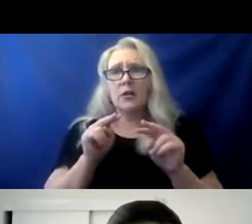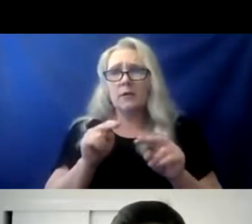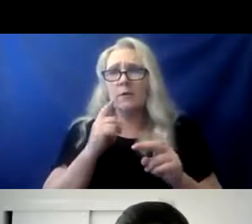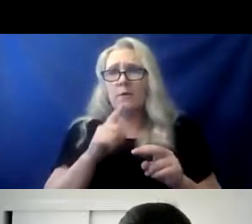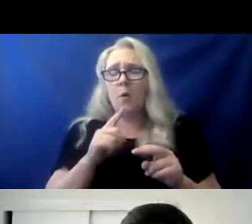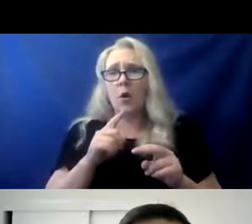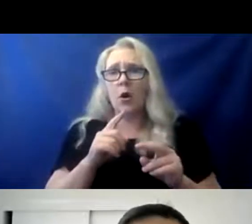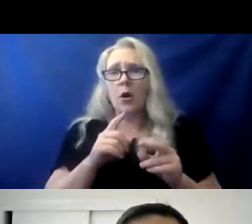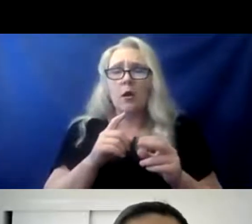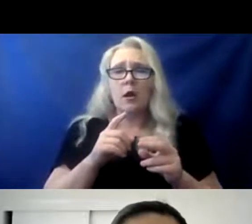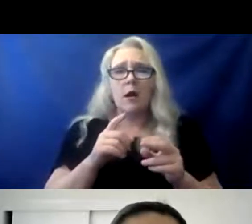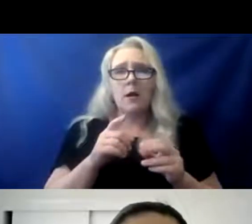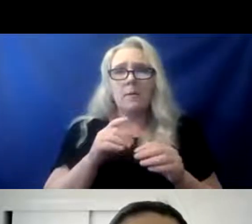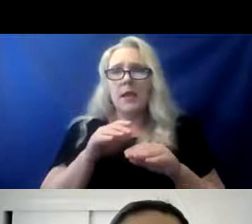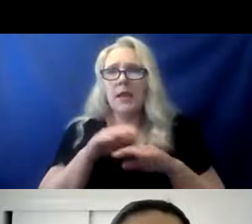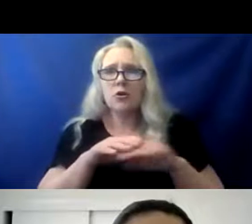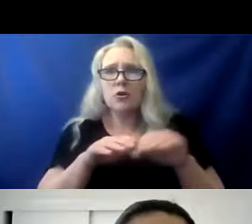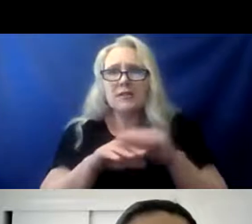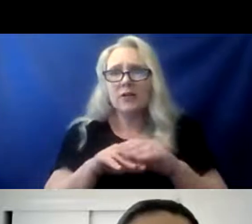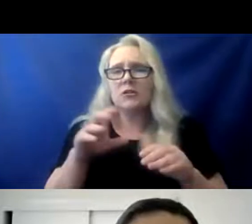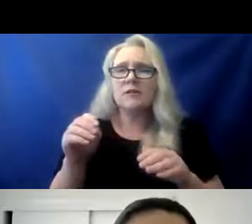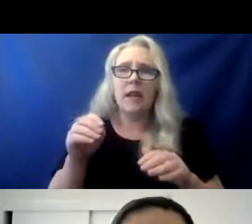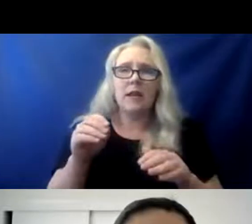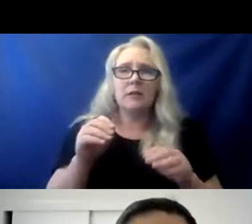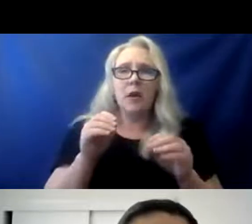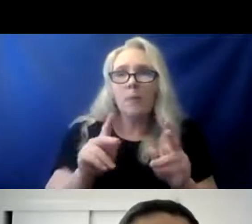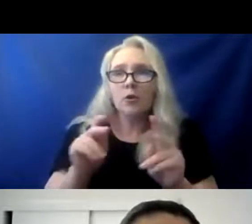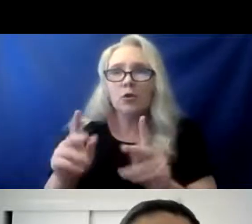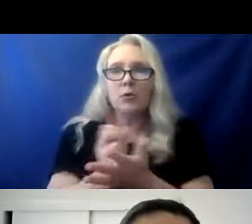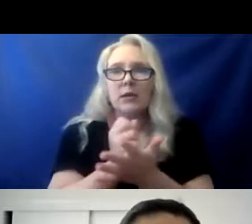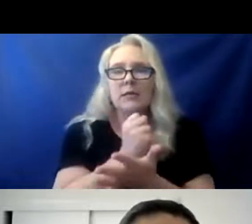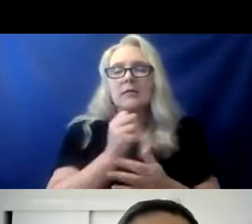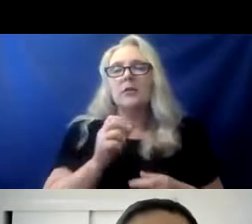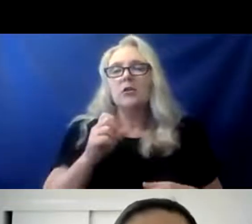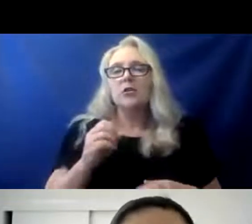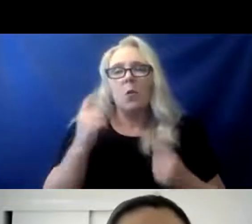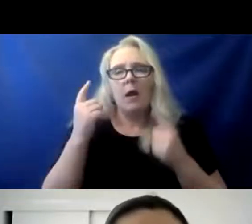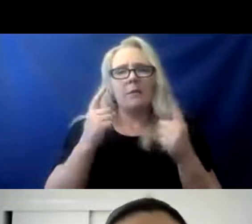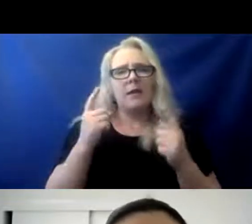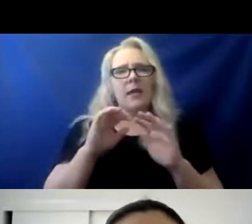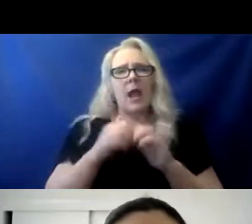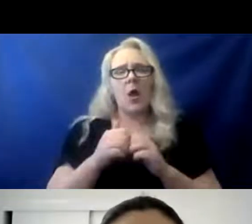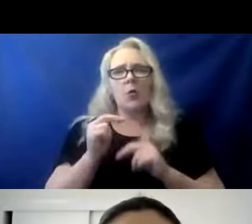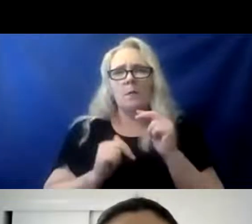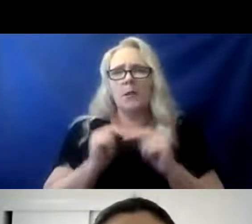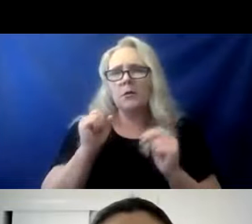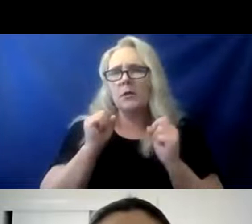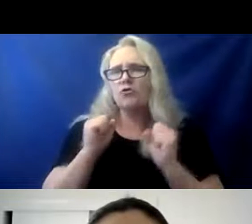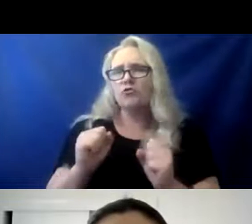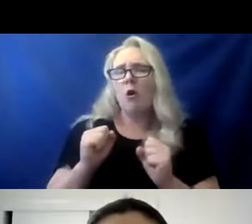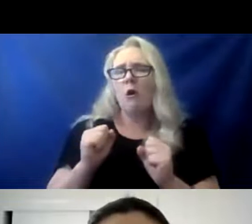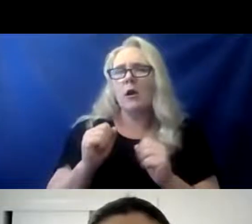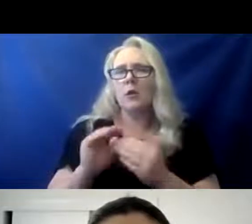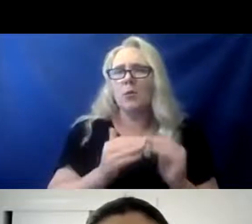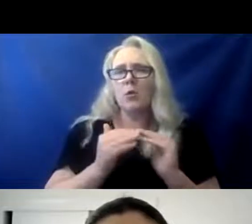intersections and opportunities, and also leaning in, I think, to thinking about how do we really build a strong community infrastructure that